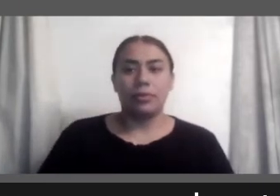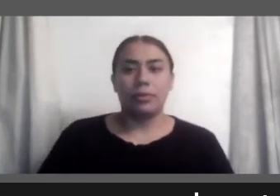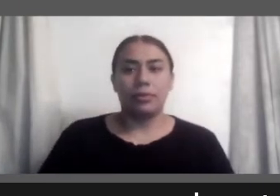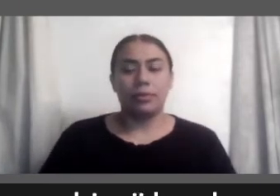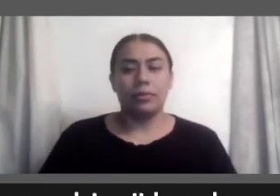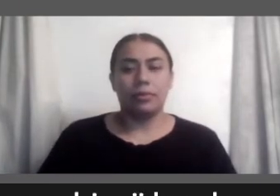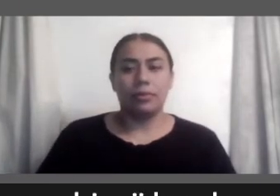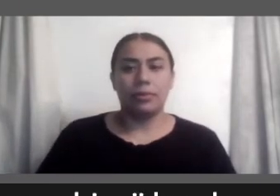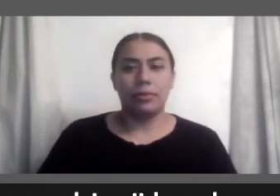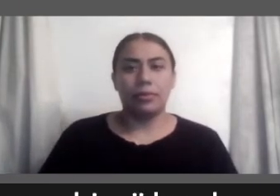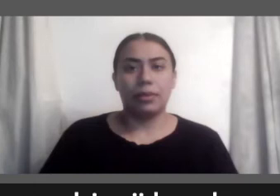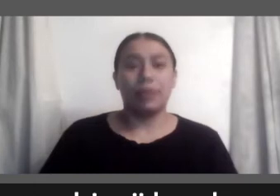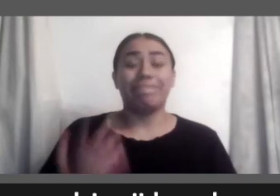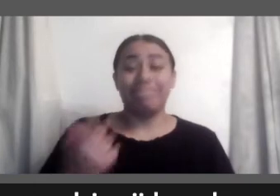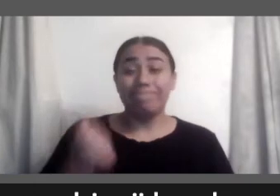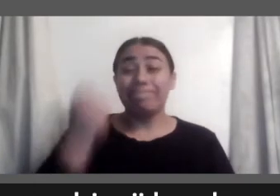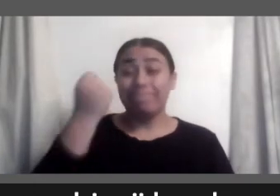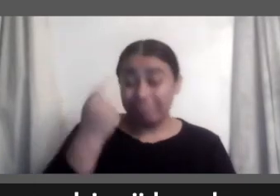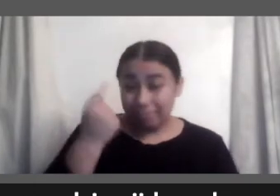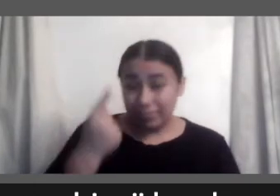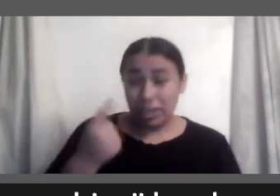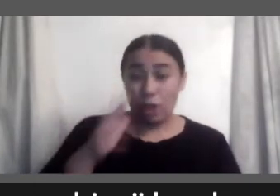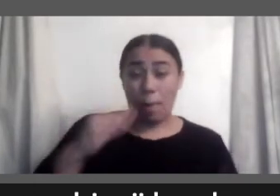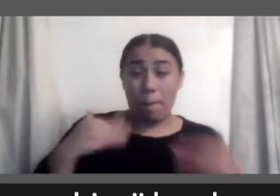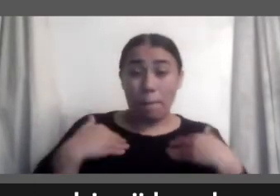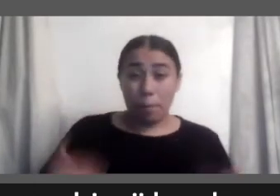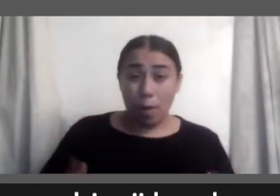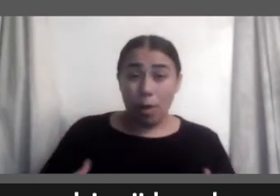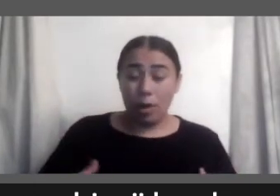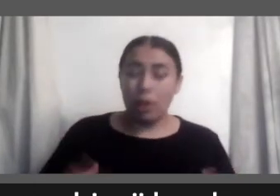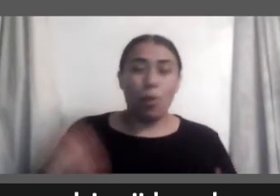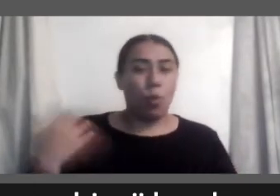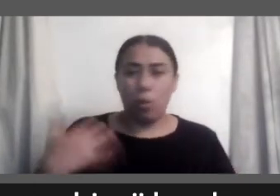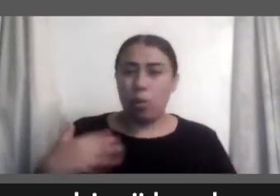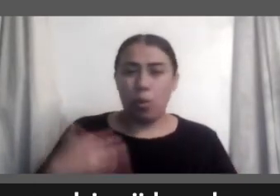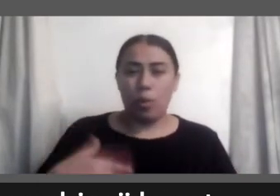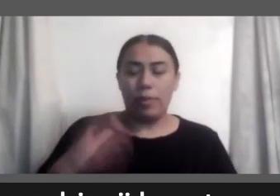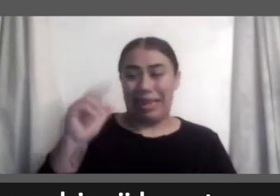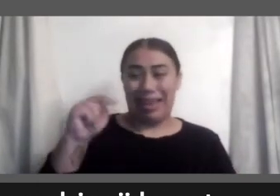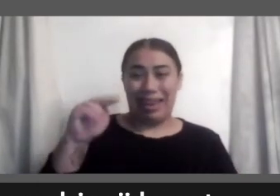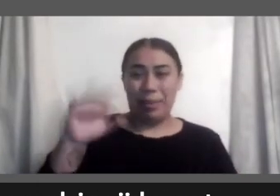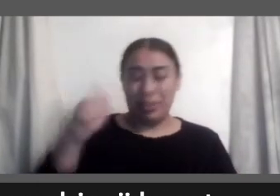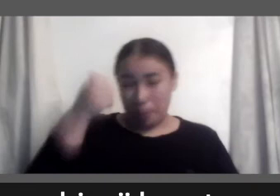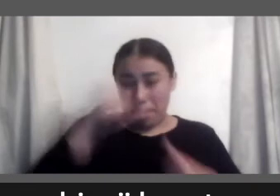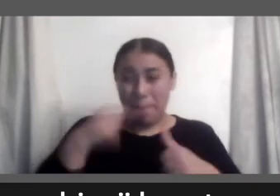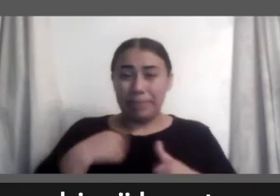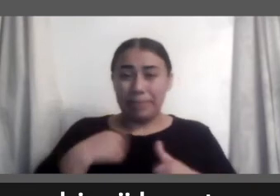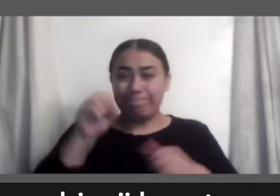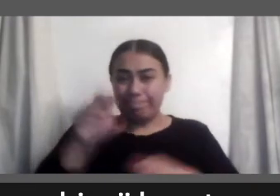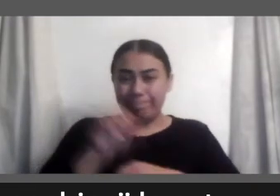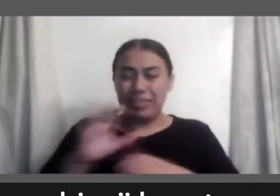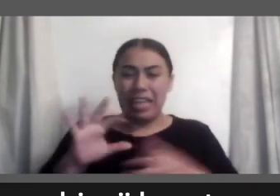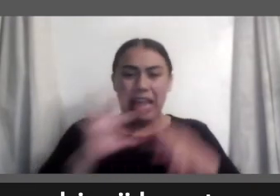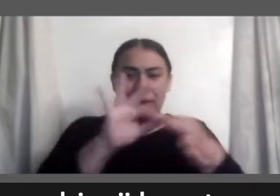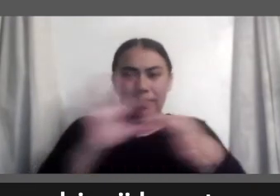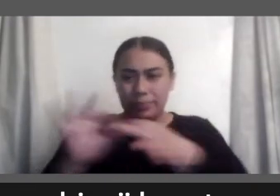endocannabinoid tone and levels of 2-AG, anandamide, and other cannabinoids in our bodies. Because we know the endocannabinoid system